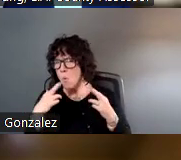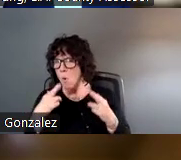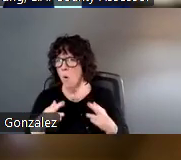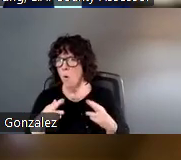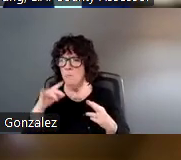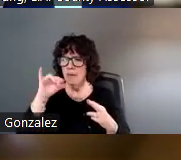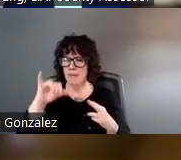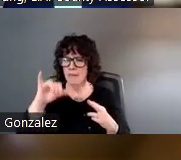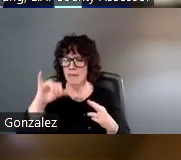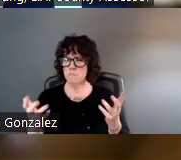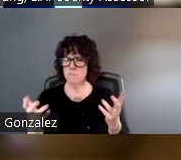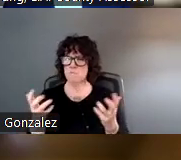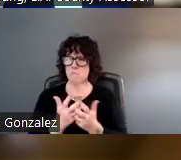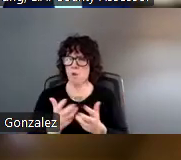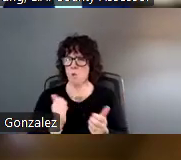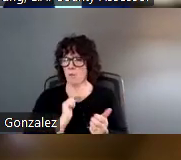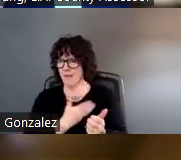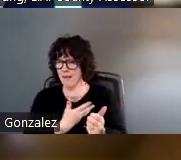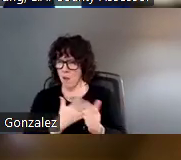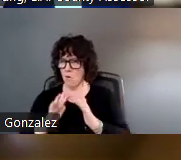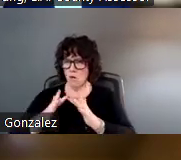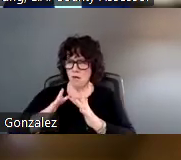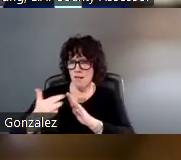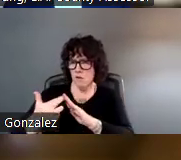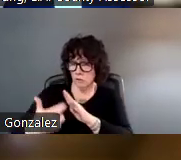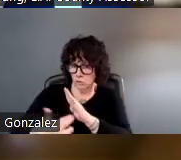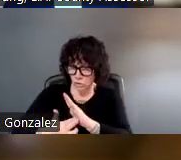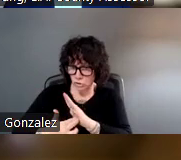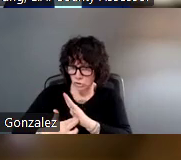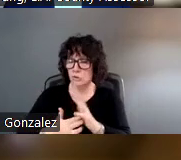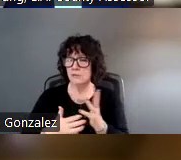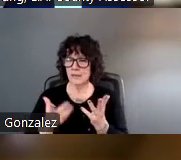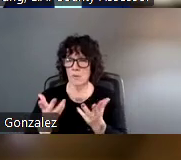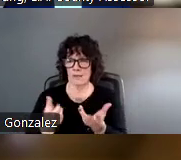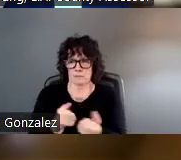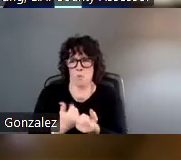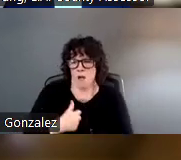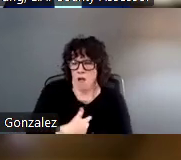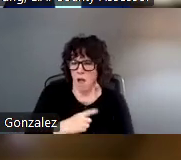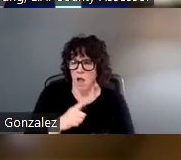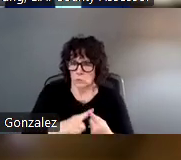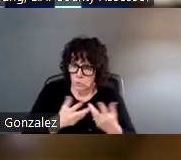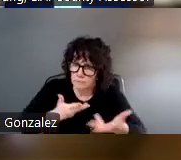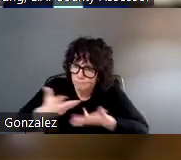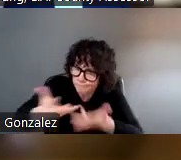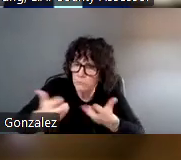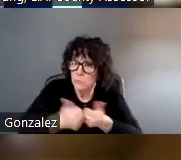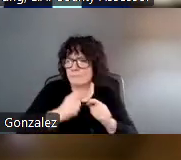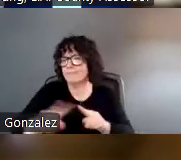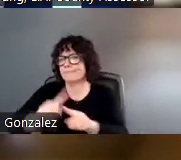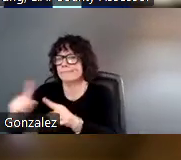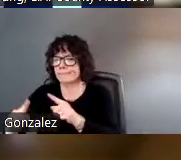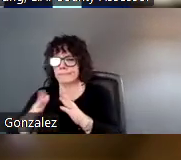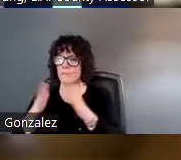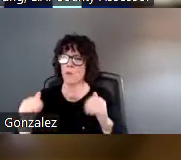more capacity to interact with property owners. Yes, I think it's a great thing. It's the first time I've heard